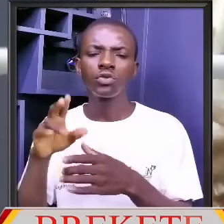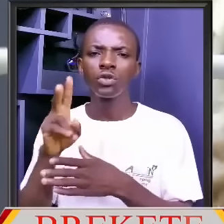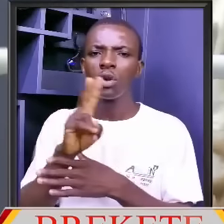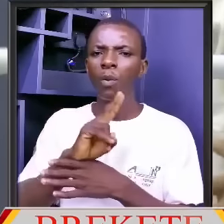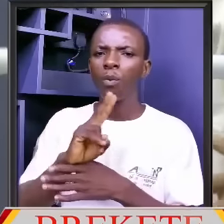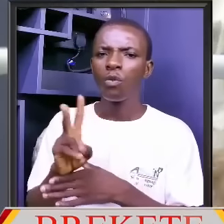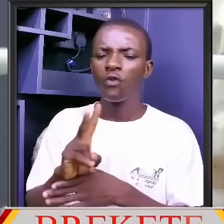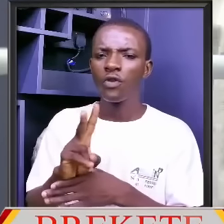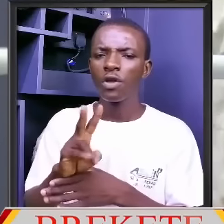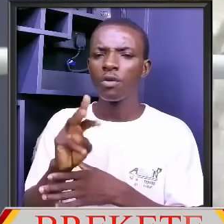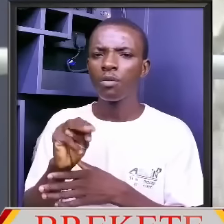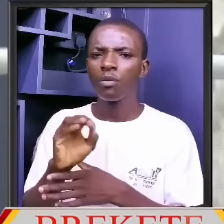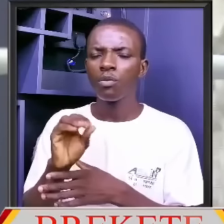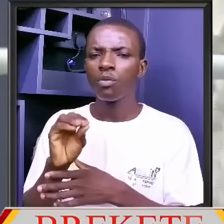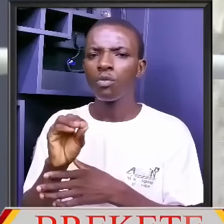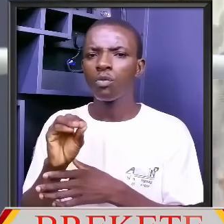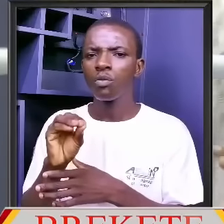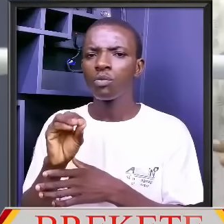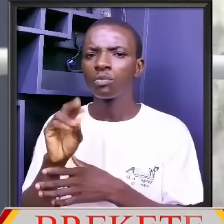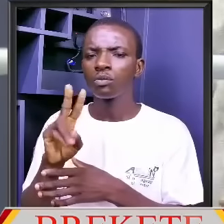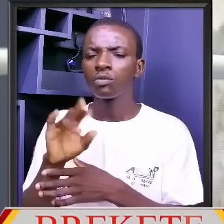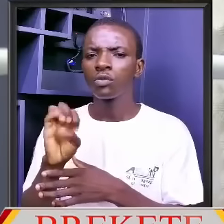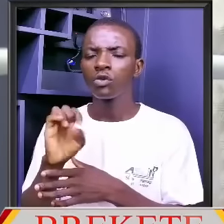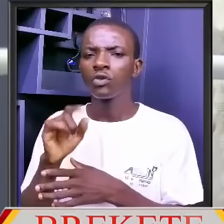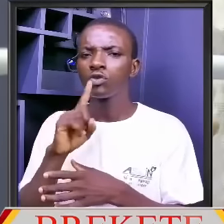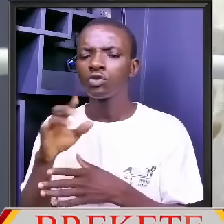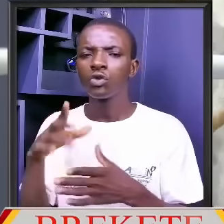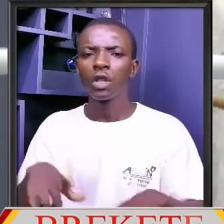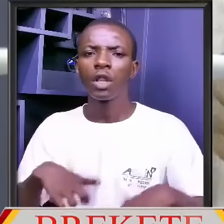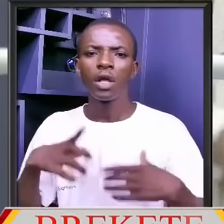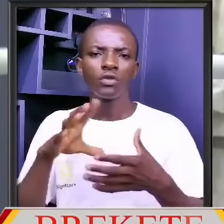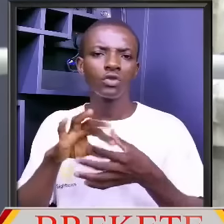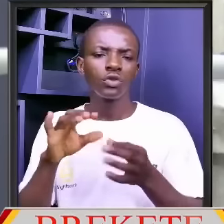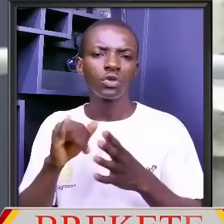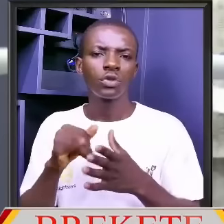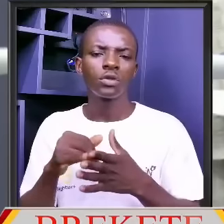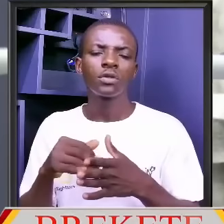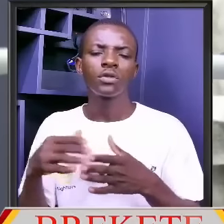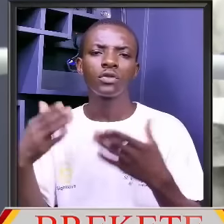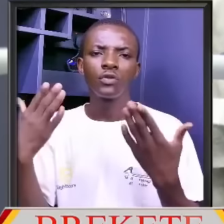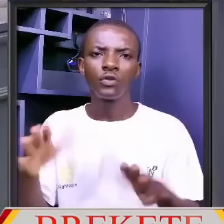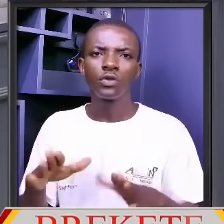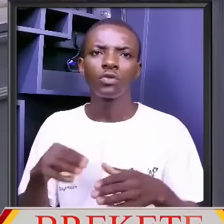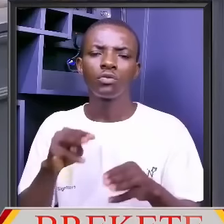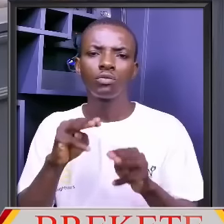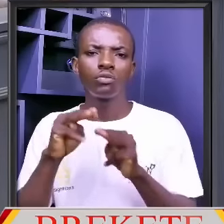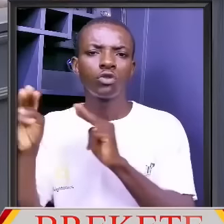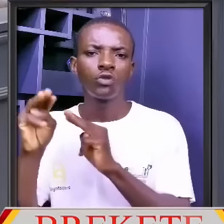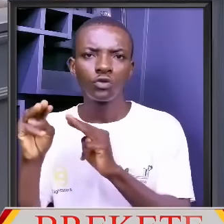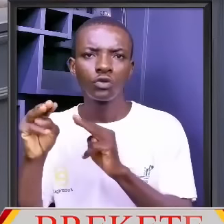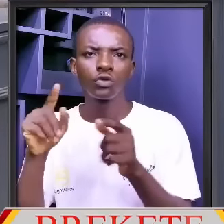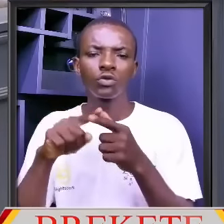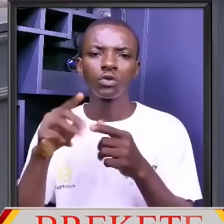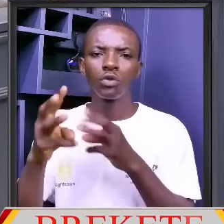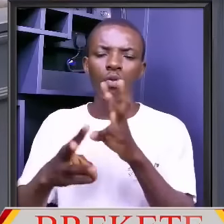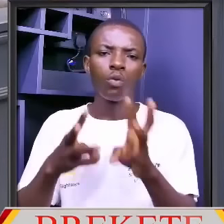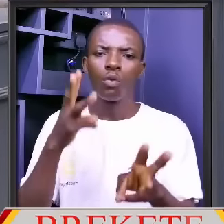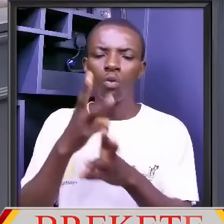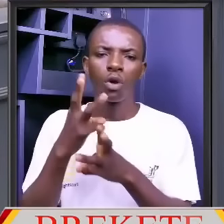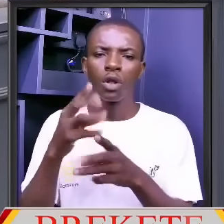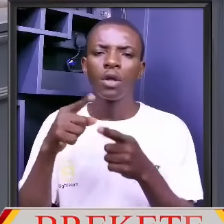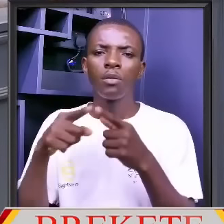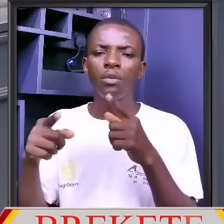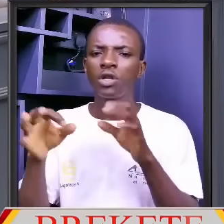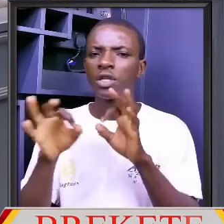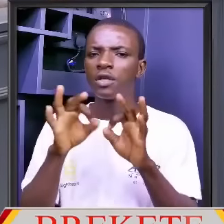film, the movie, true life story. When we do and finish, we push them to the world.